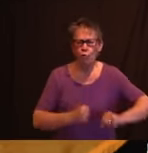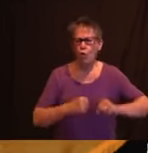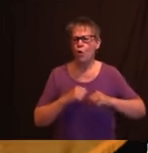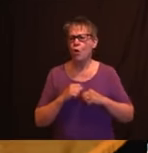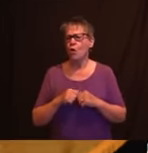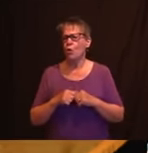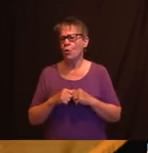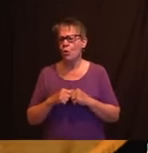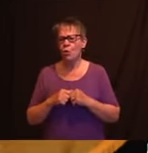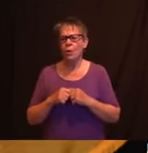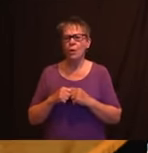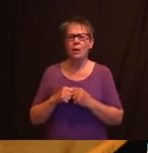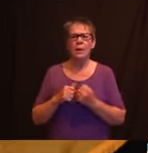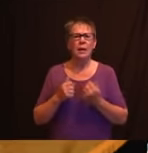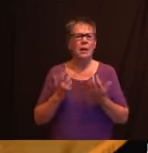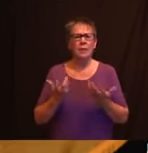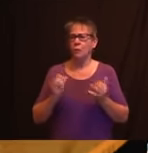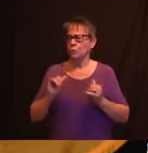Specifically, maintaining infection